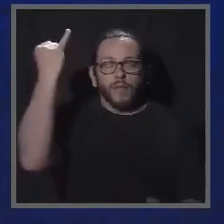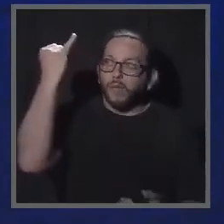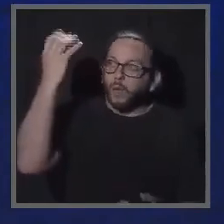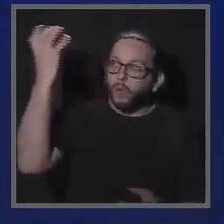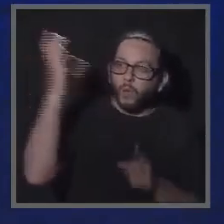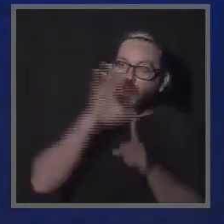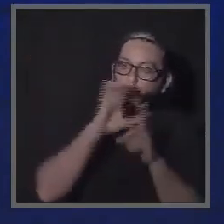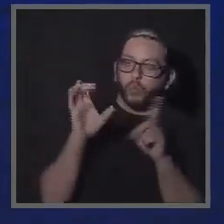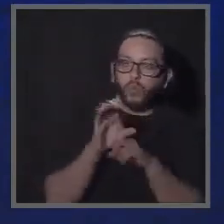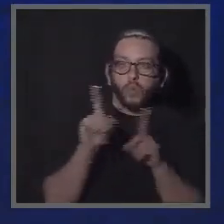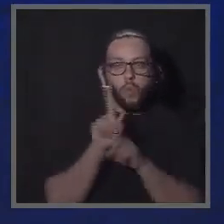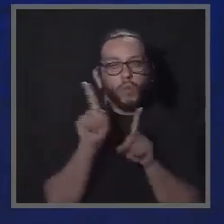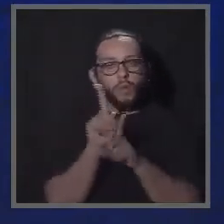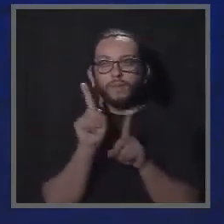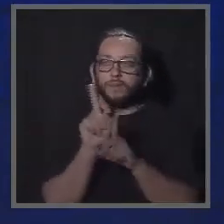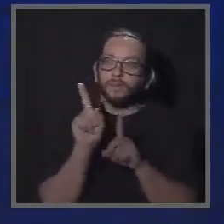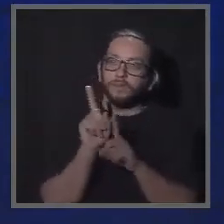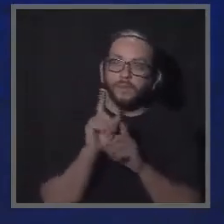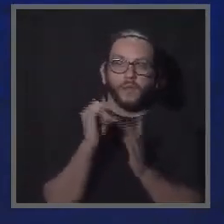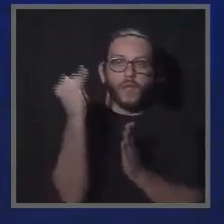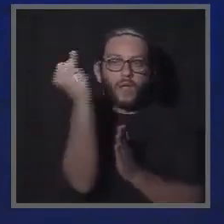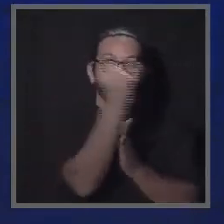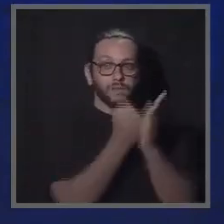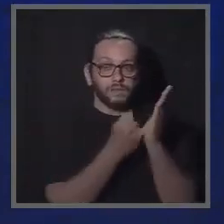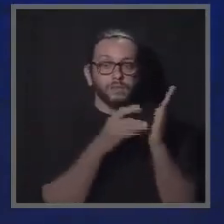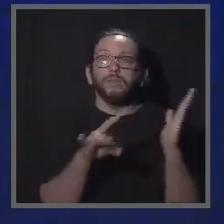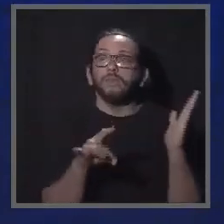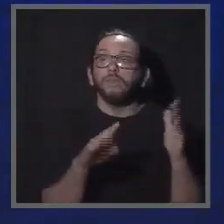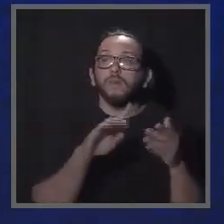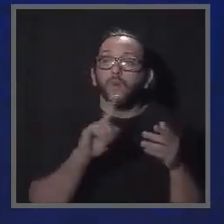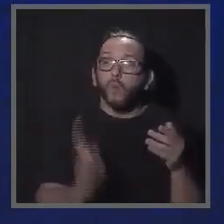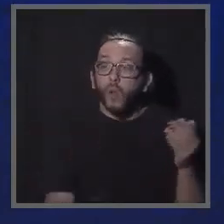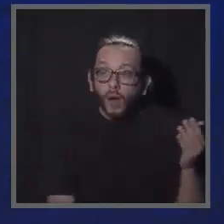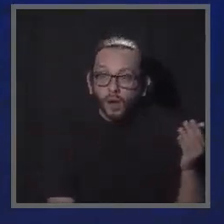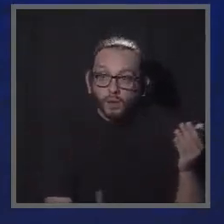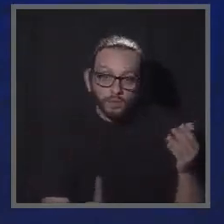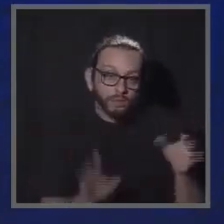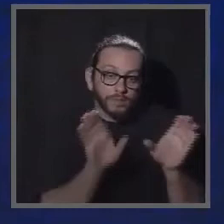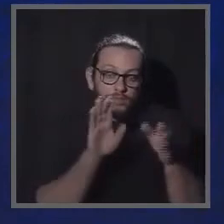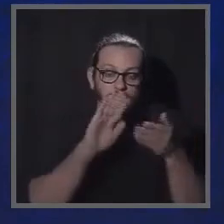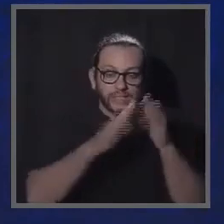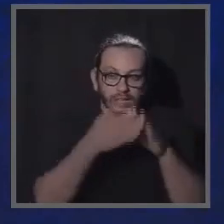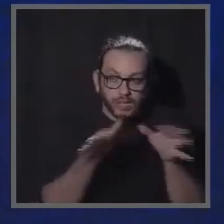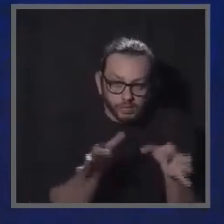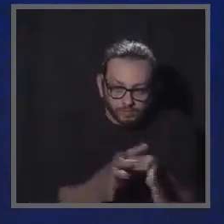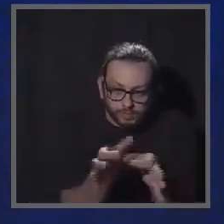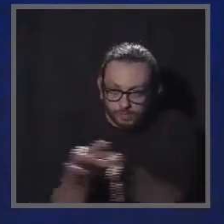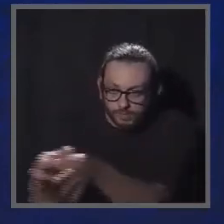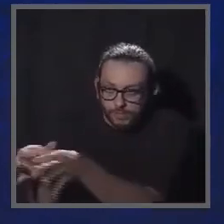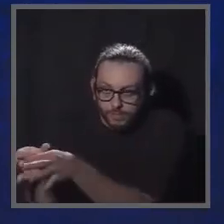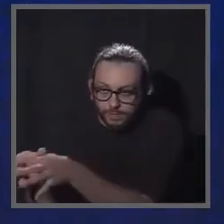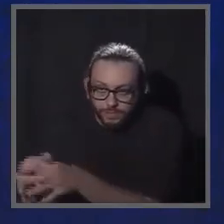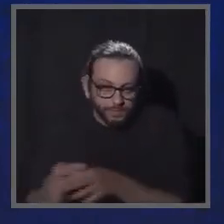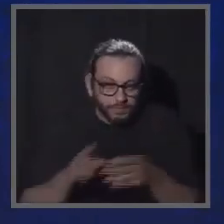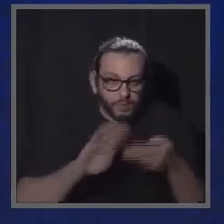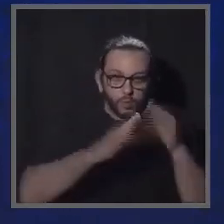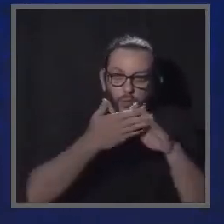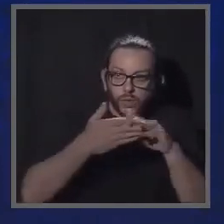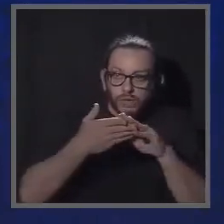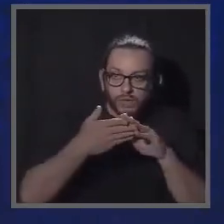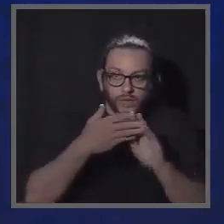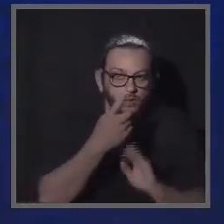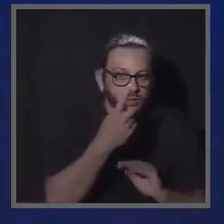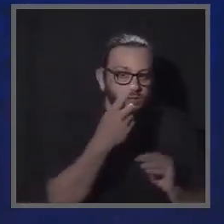is one artist for each community, for each borough, so that this artist will be acknowledged as this local